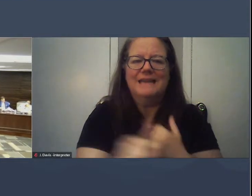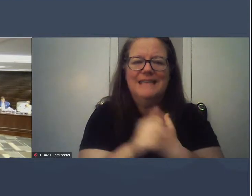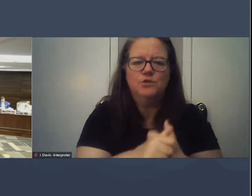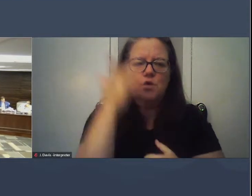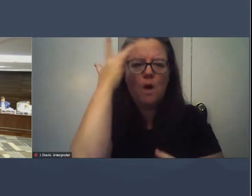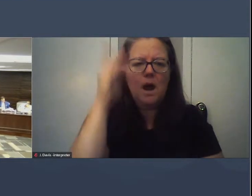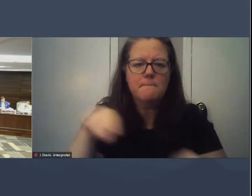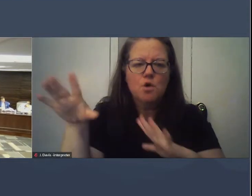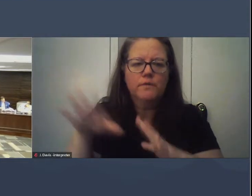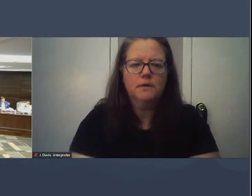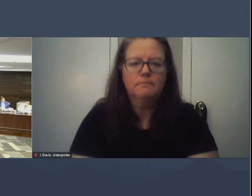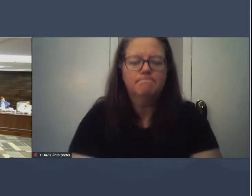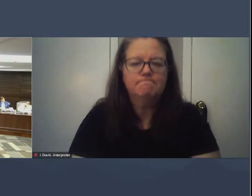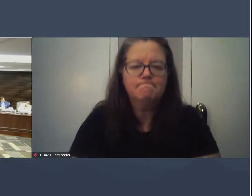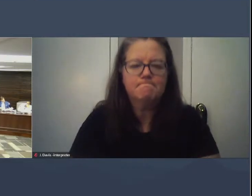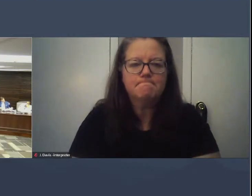it?